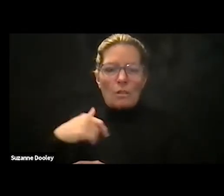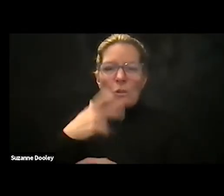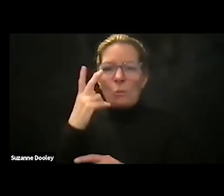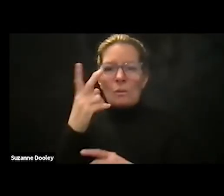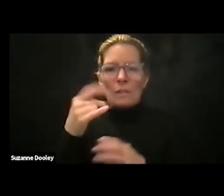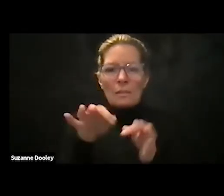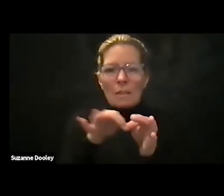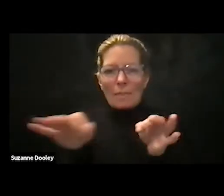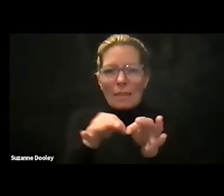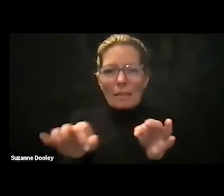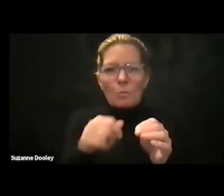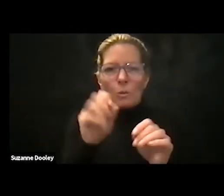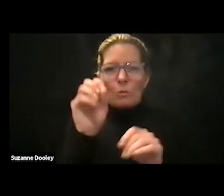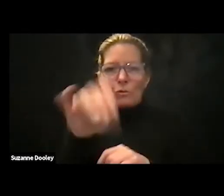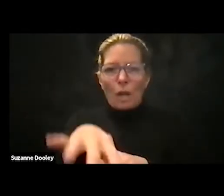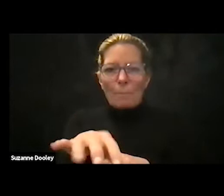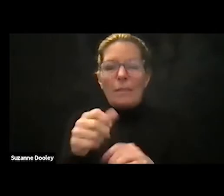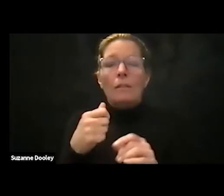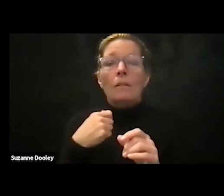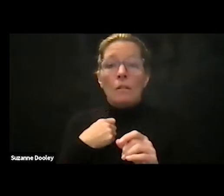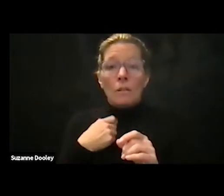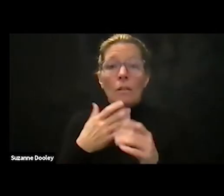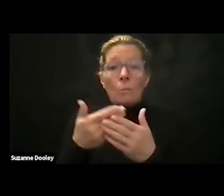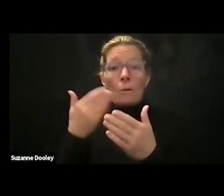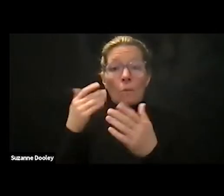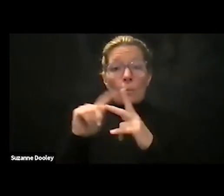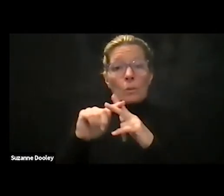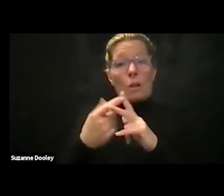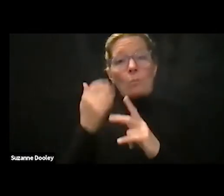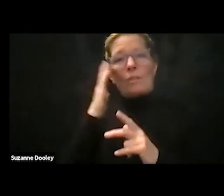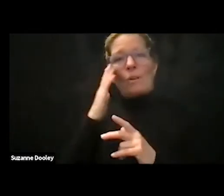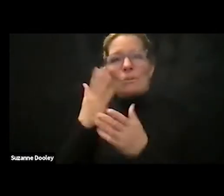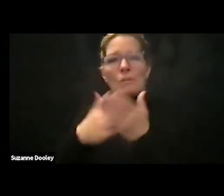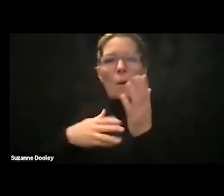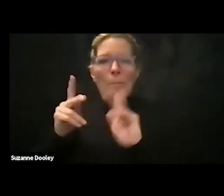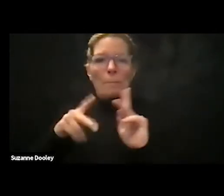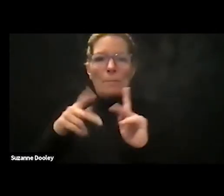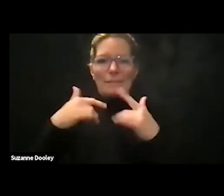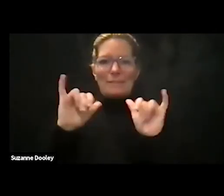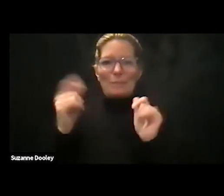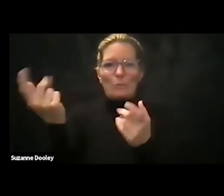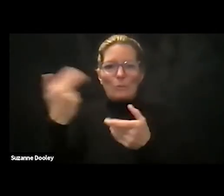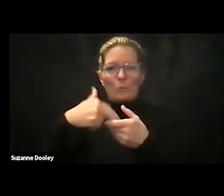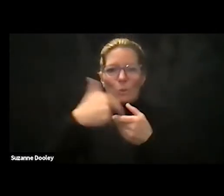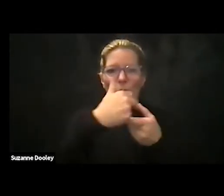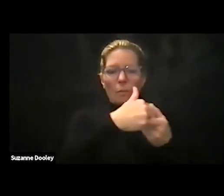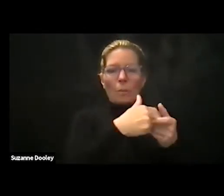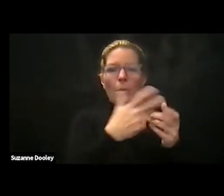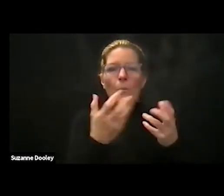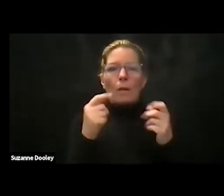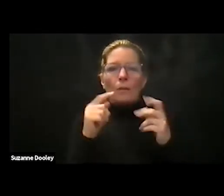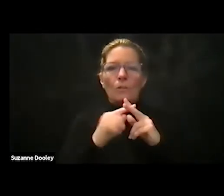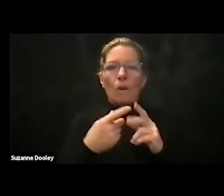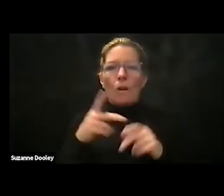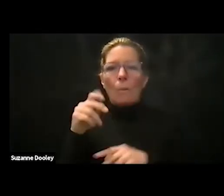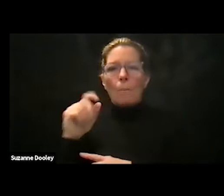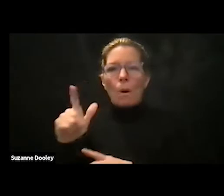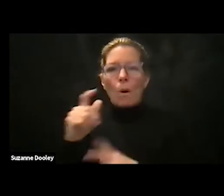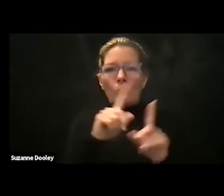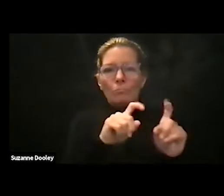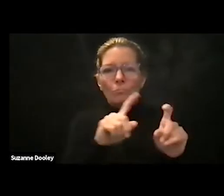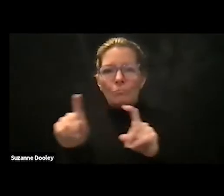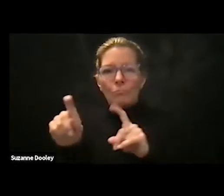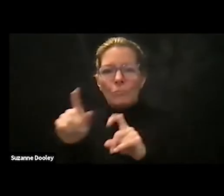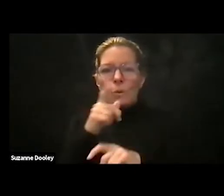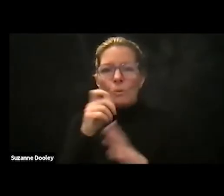whatnot. So before we get started, we know that folks might still be hopping in, but we wanted to launch a quick poll to just gauge who's here